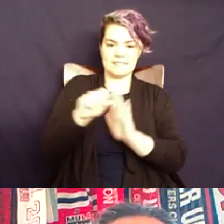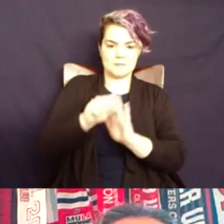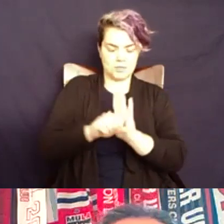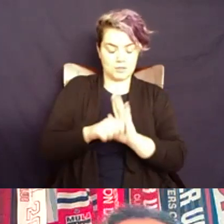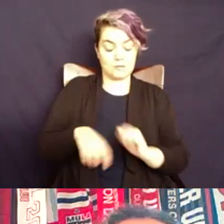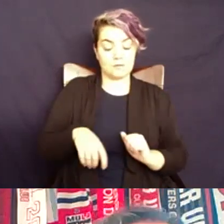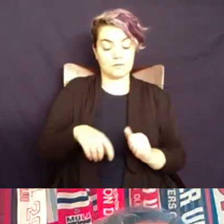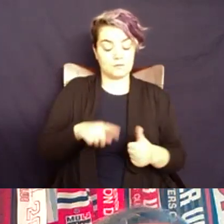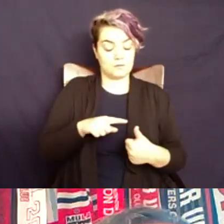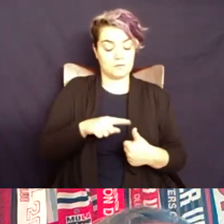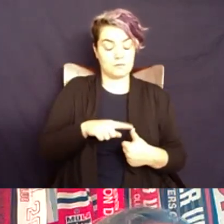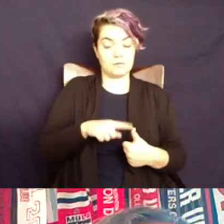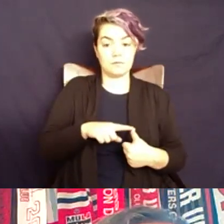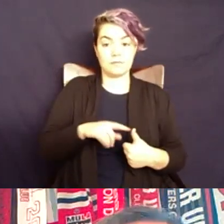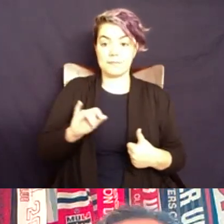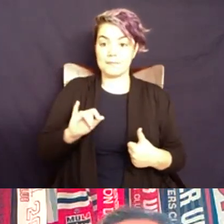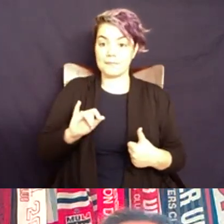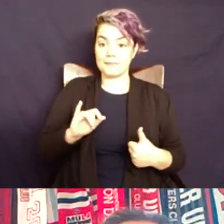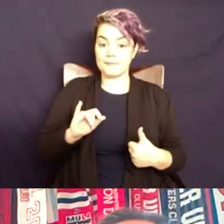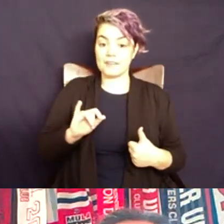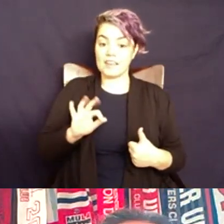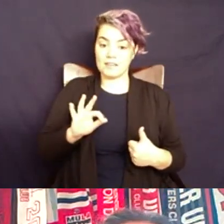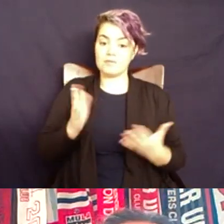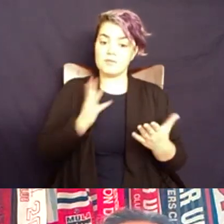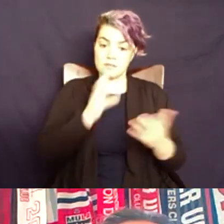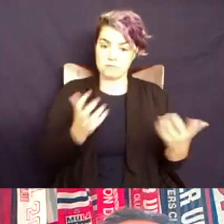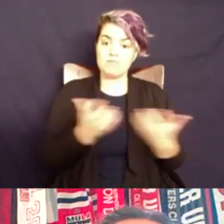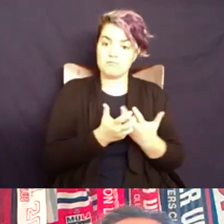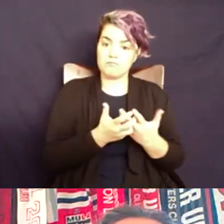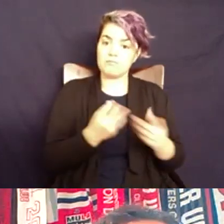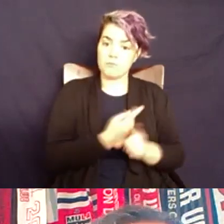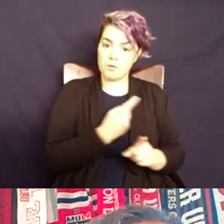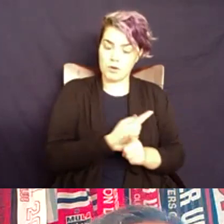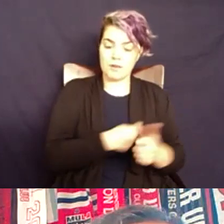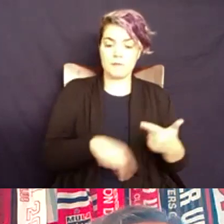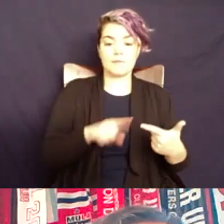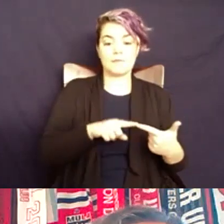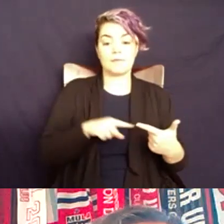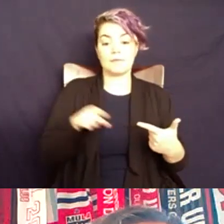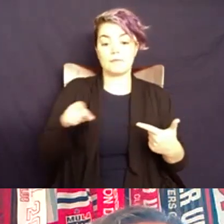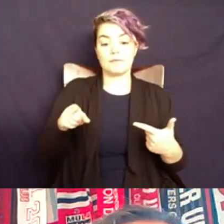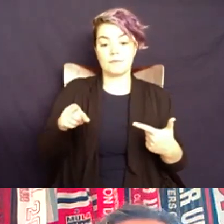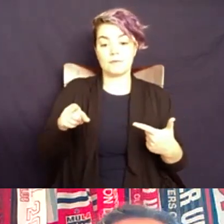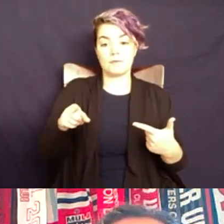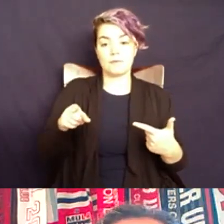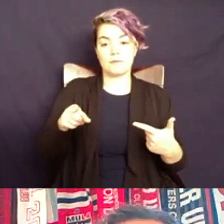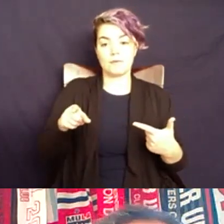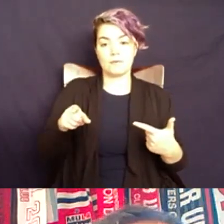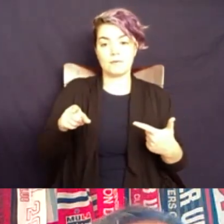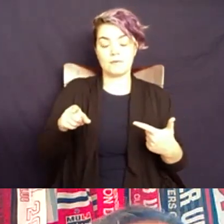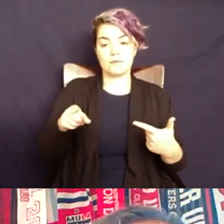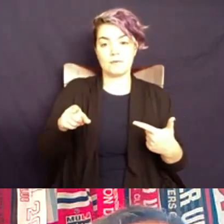1, when the services are appropriate. 2, when the person doesn't